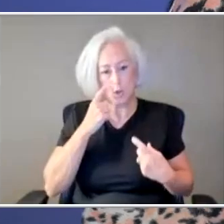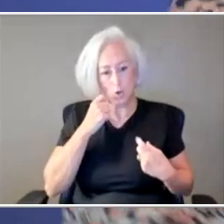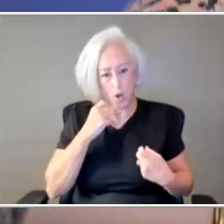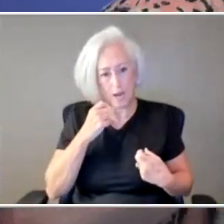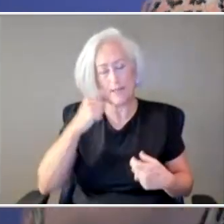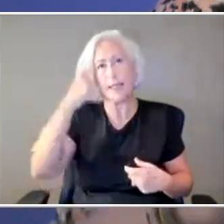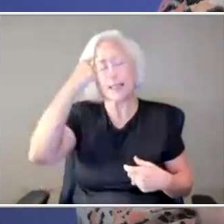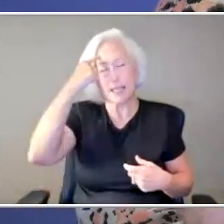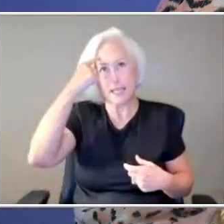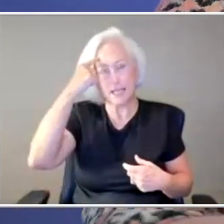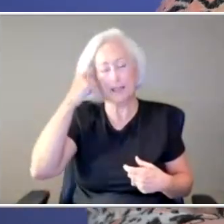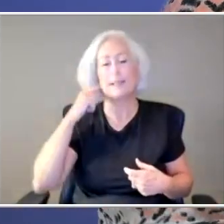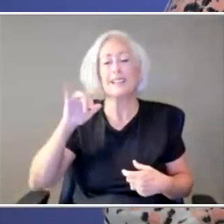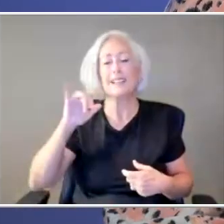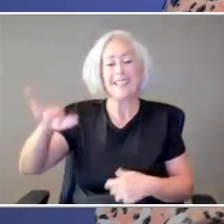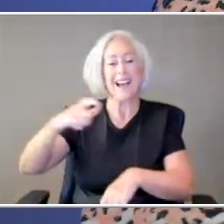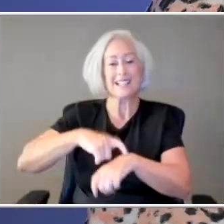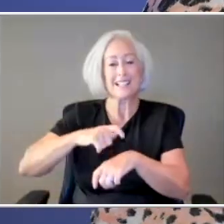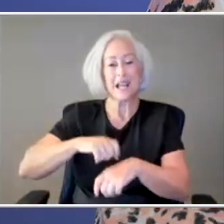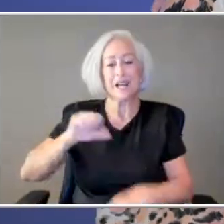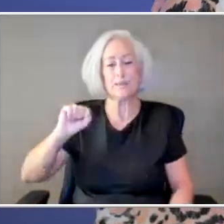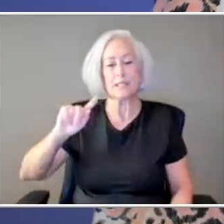they said that there was a lot of